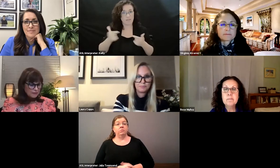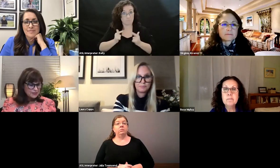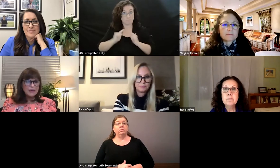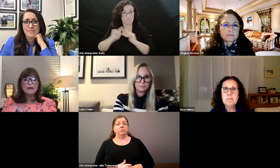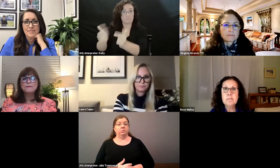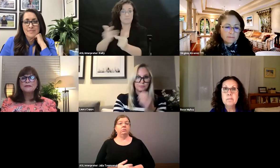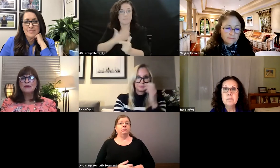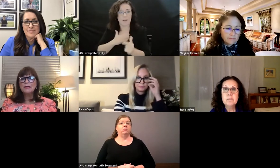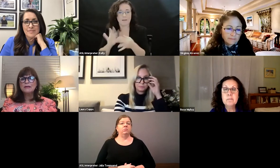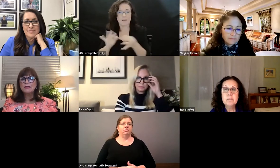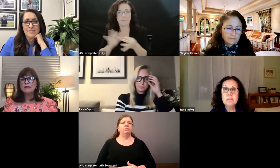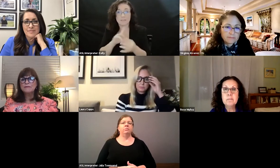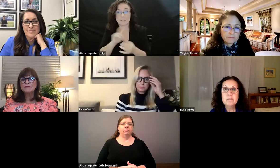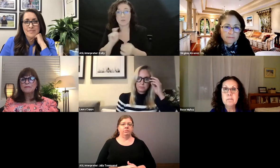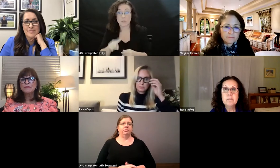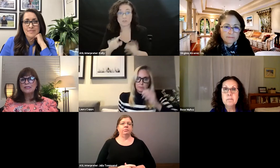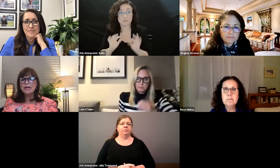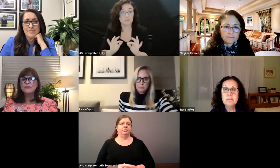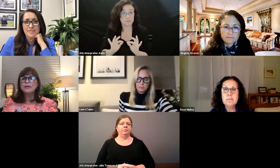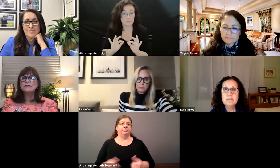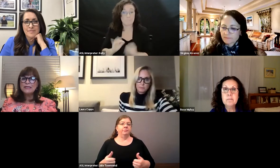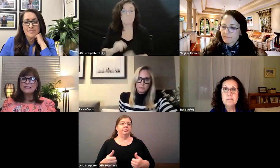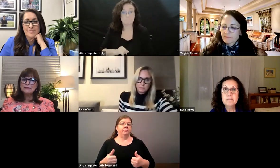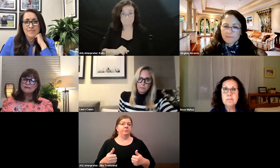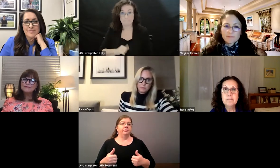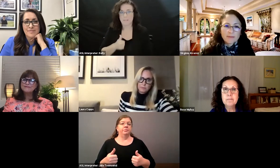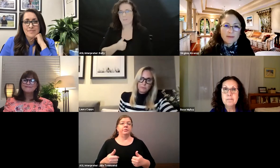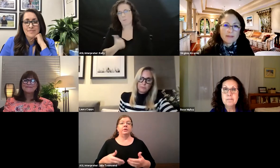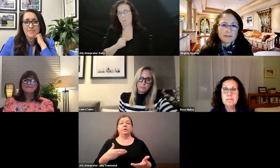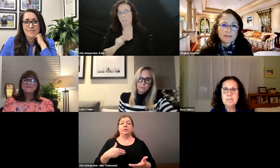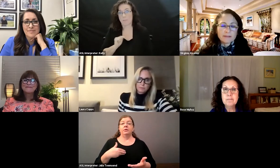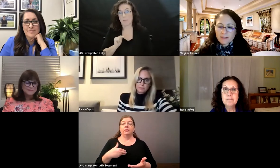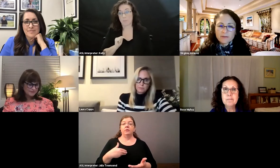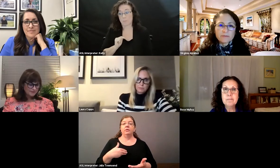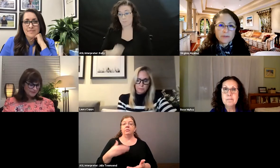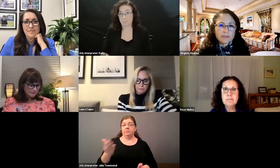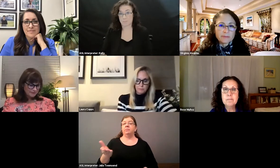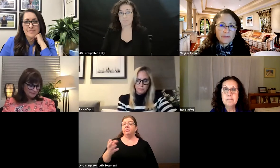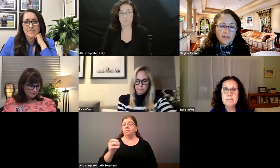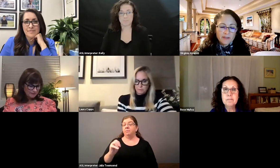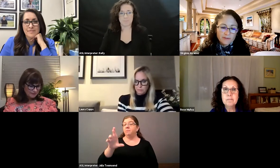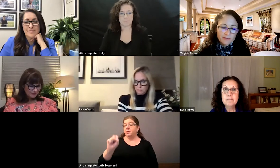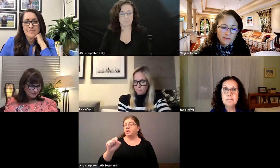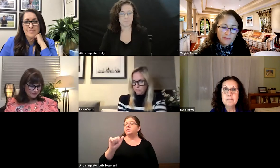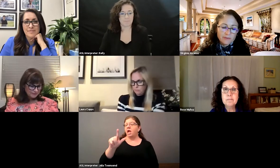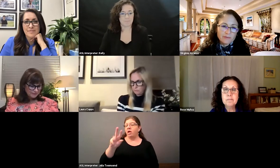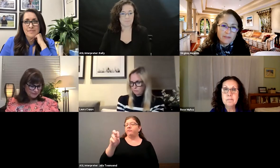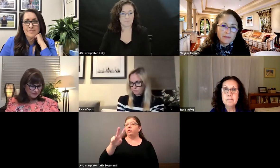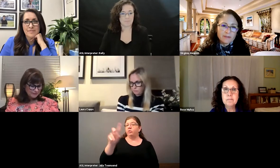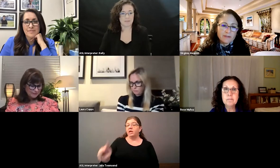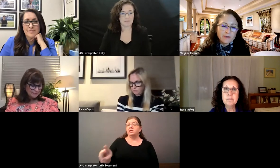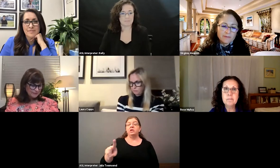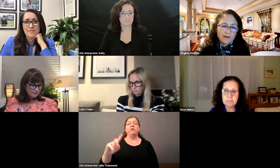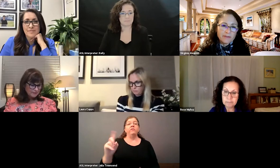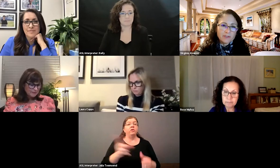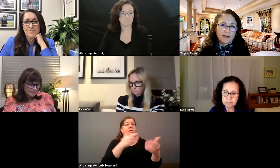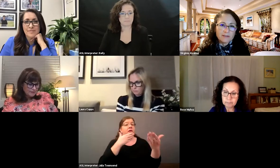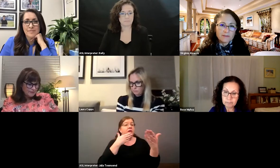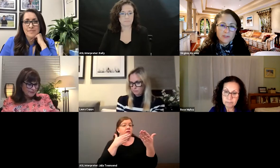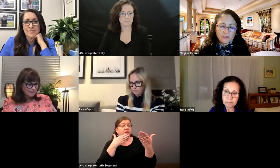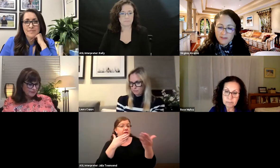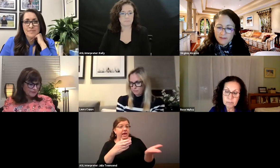thank you miss capps and um miss alvarez please yes thank you first of all thank you to susan klein